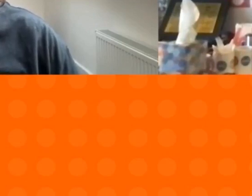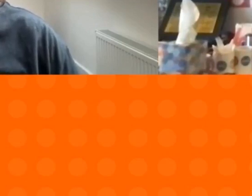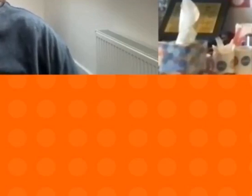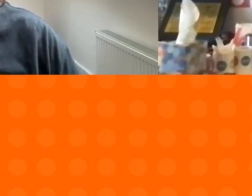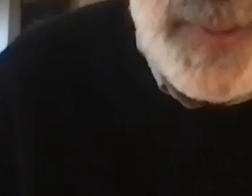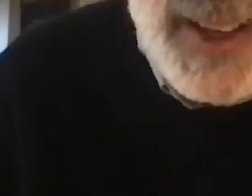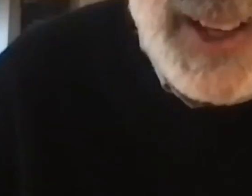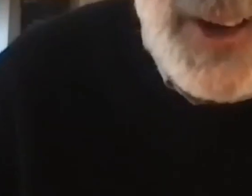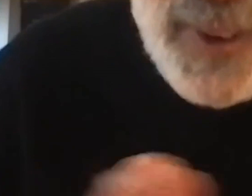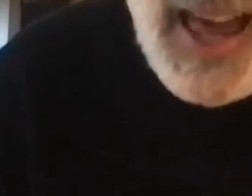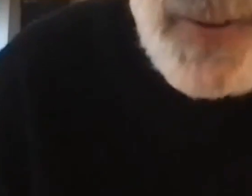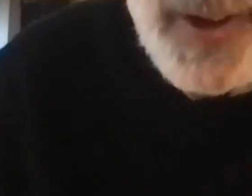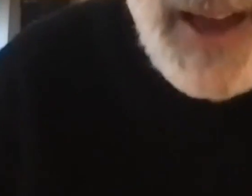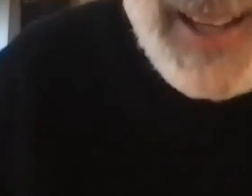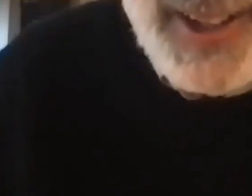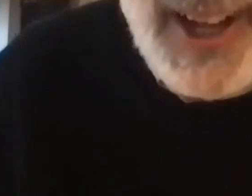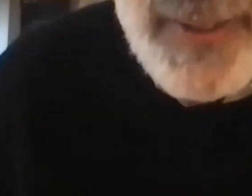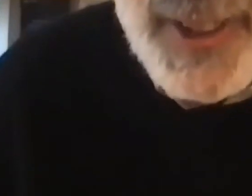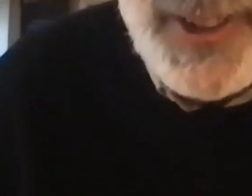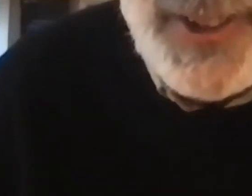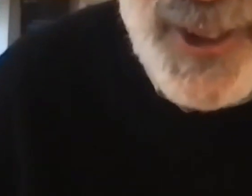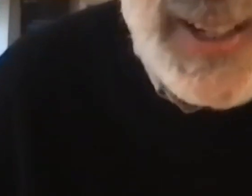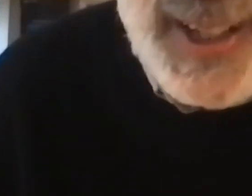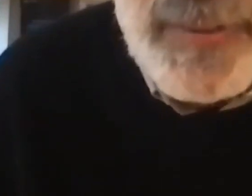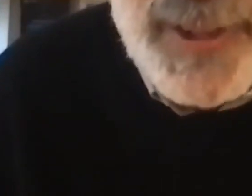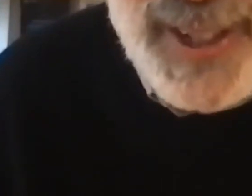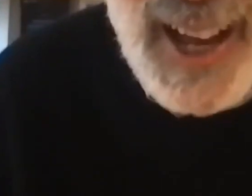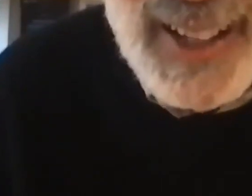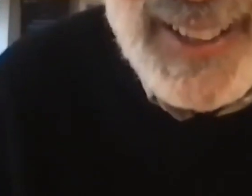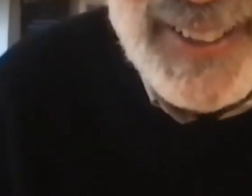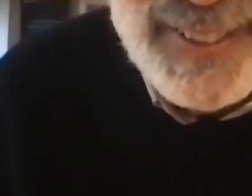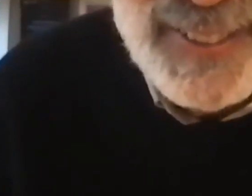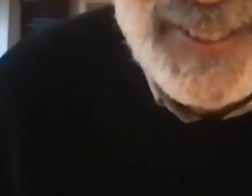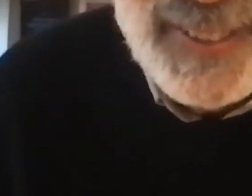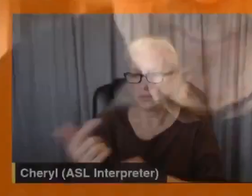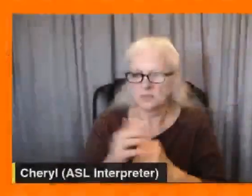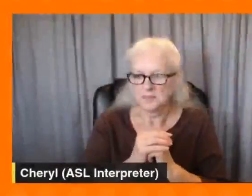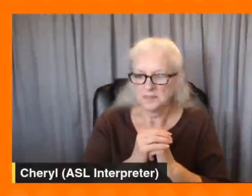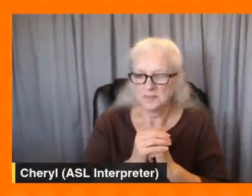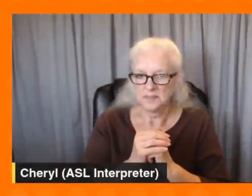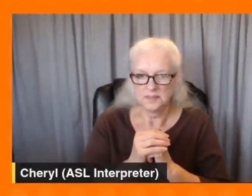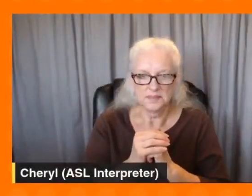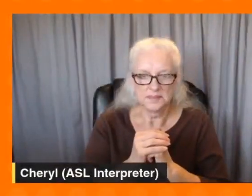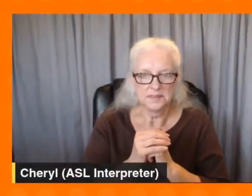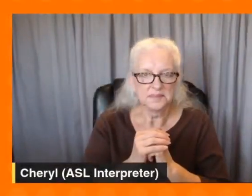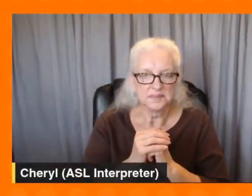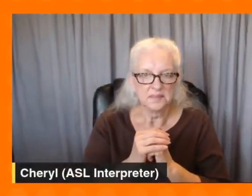and friendly place. With that, we'll pass it off to Tracy and Prasant.